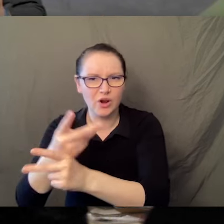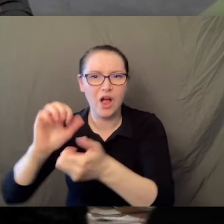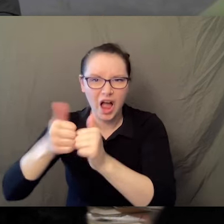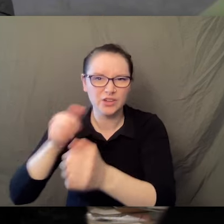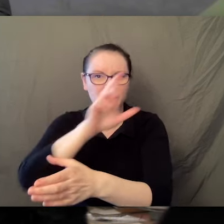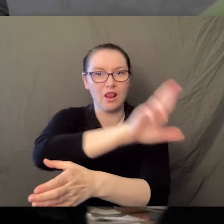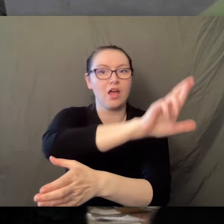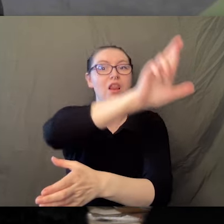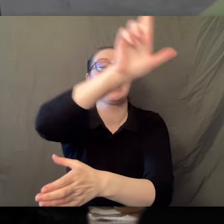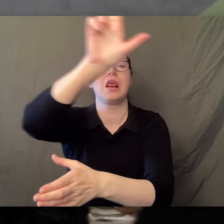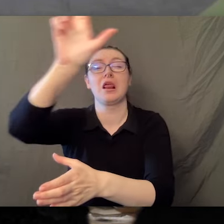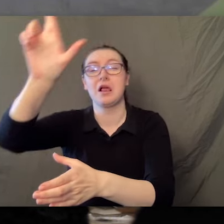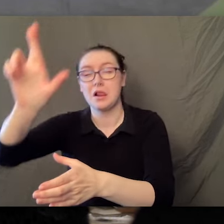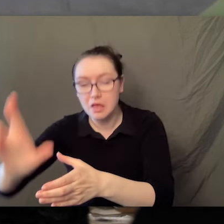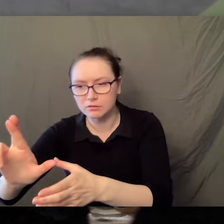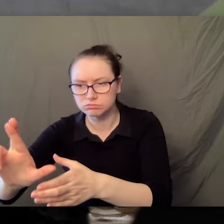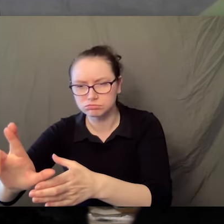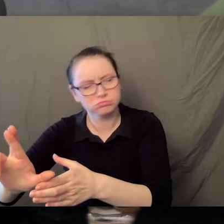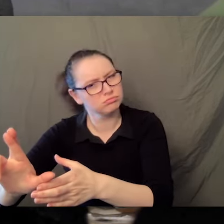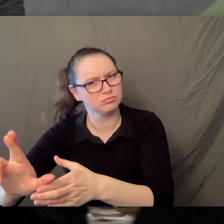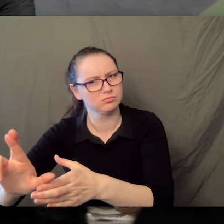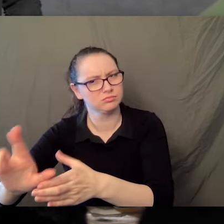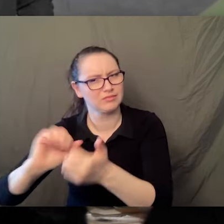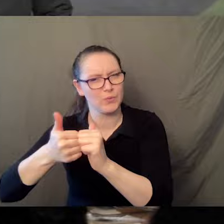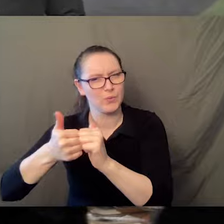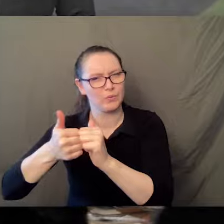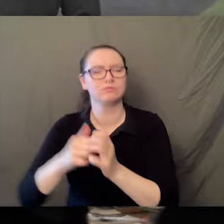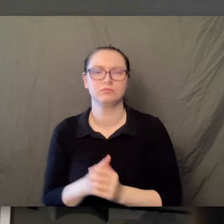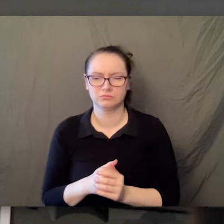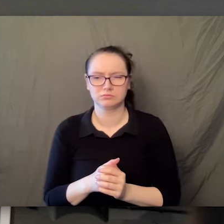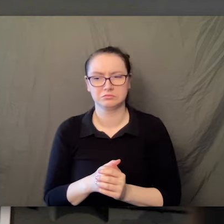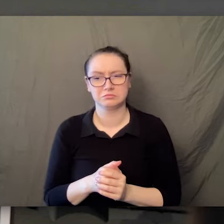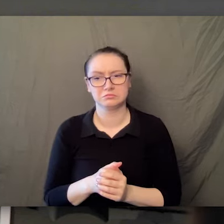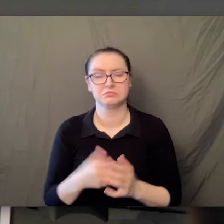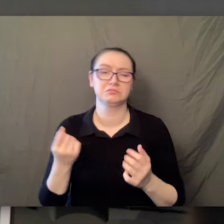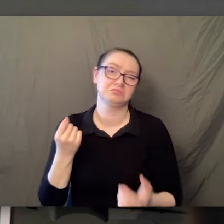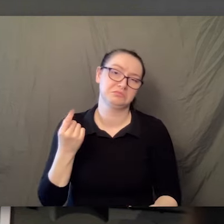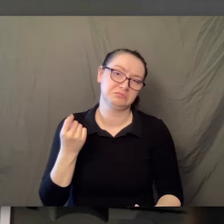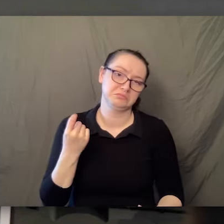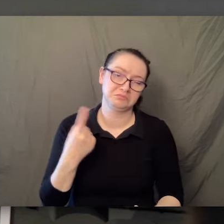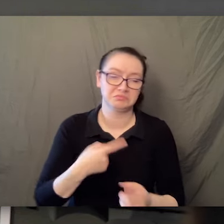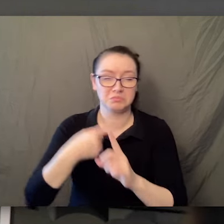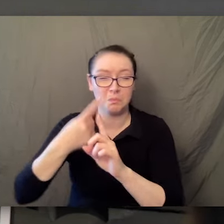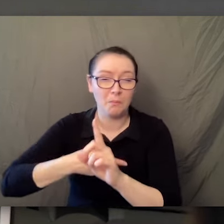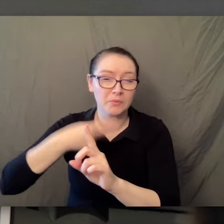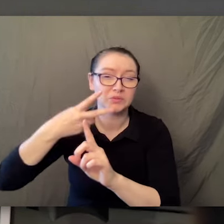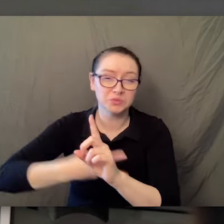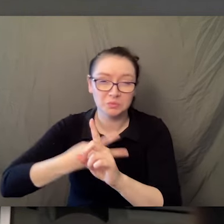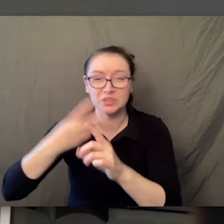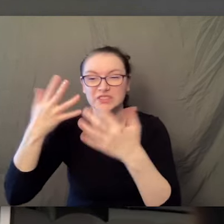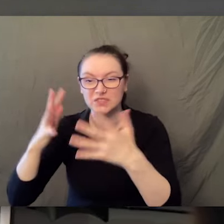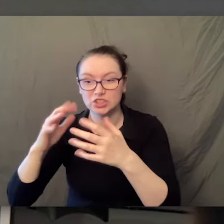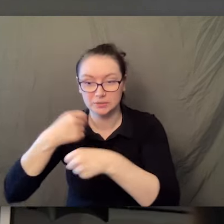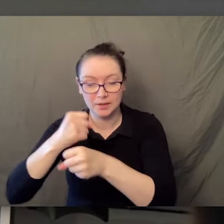even start? Well, the details of that are a very long story, but suffice to say that a few months after we started, we towed it out